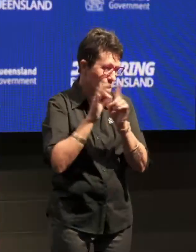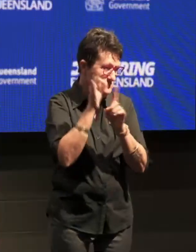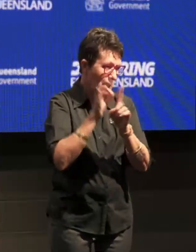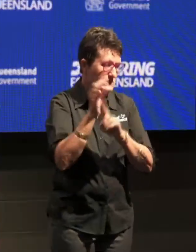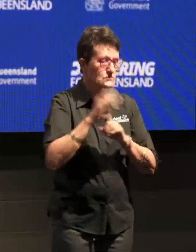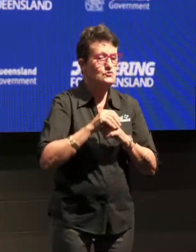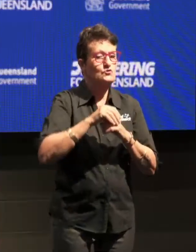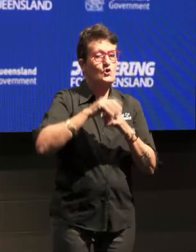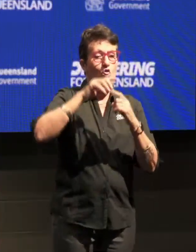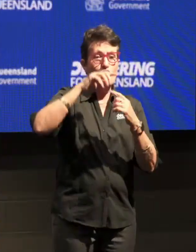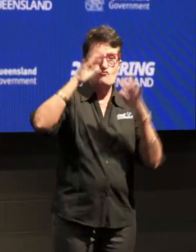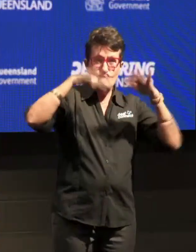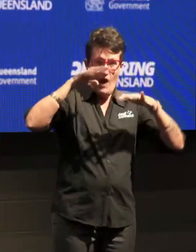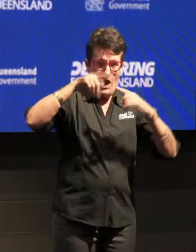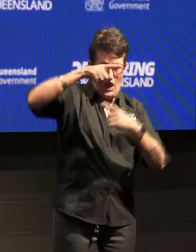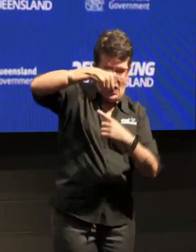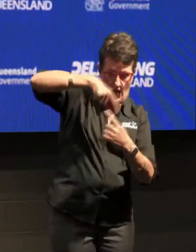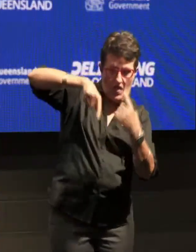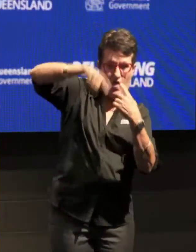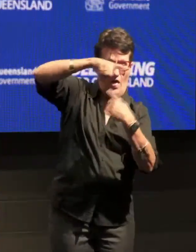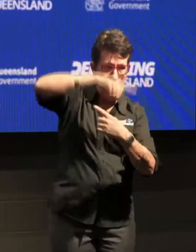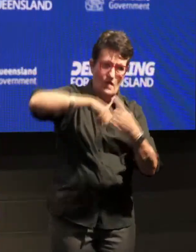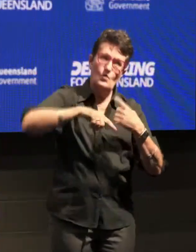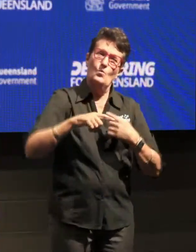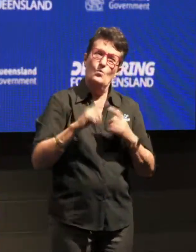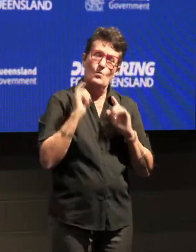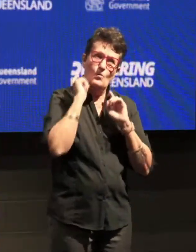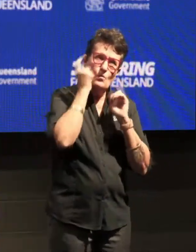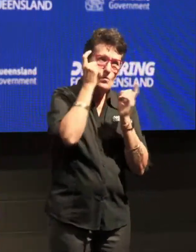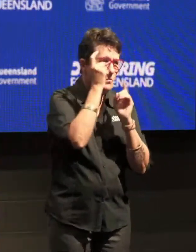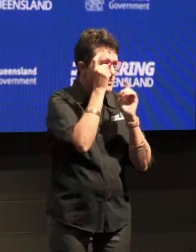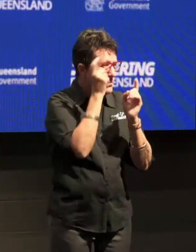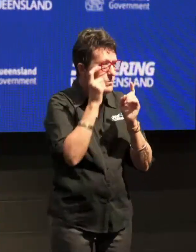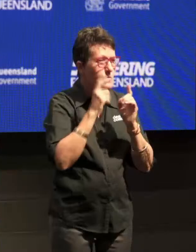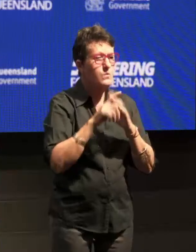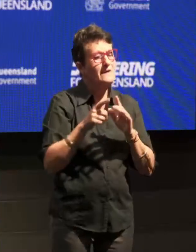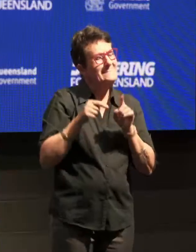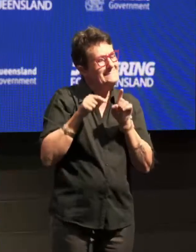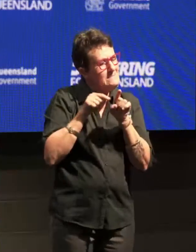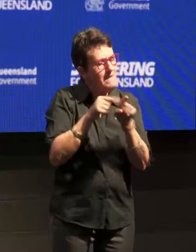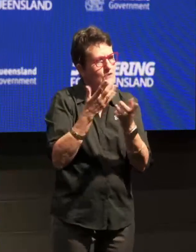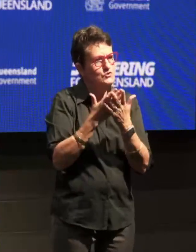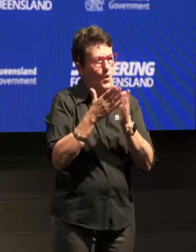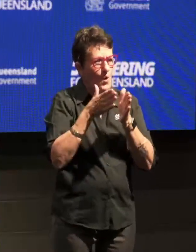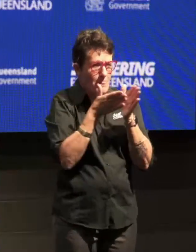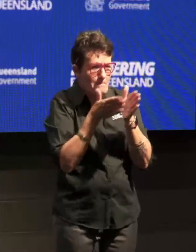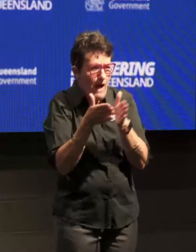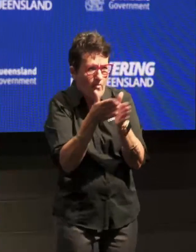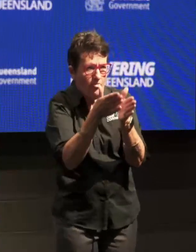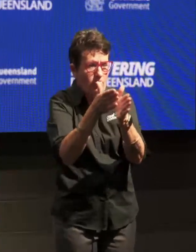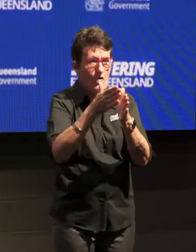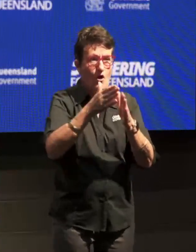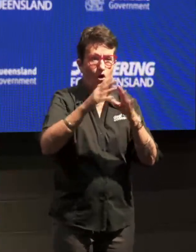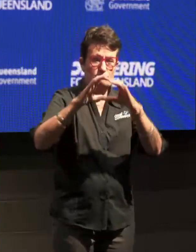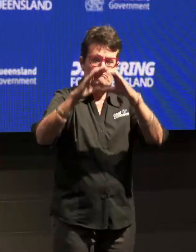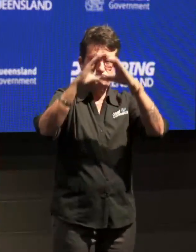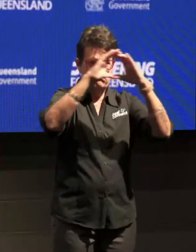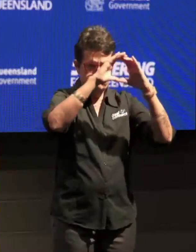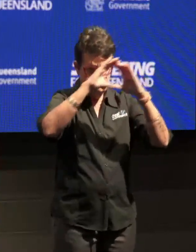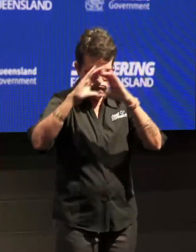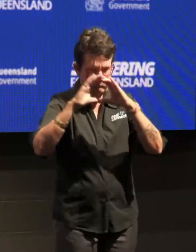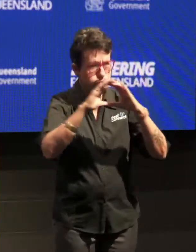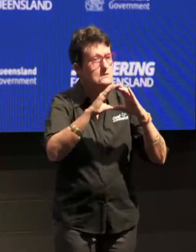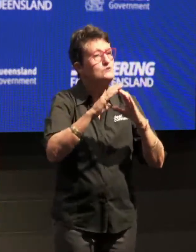rainfall that wraps around this low is very concerning, and it will be dependent on the exact path of the low. So please stay up to date